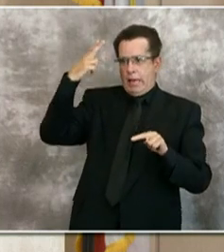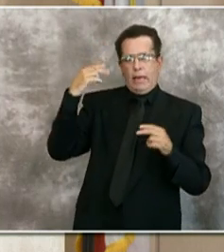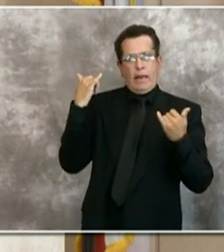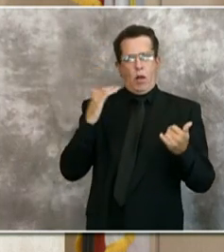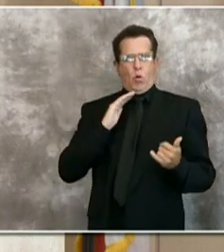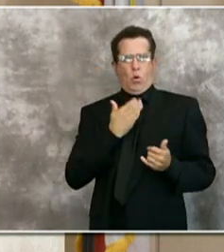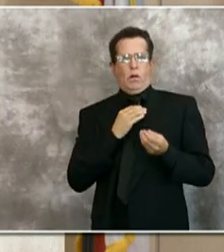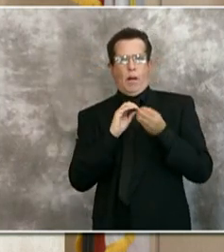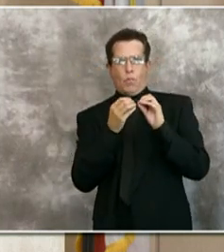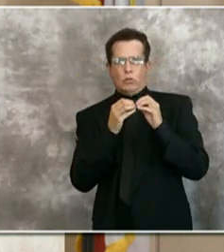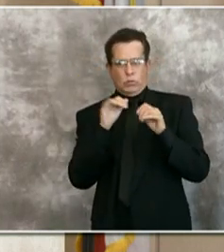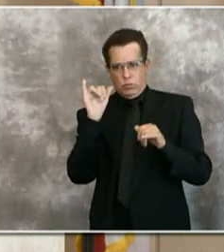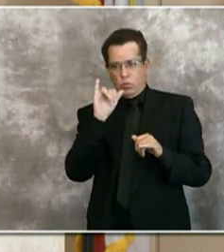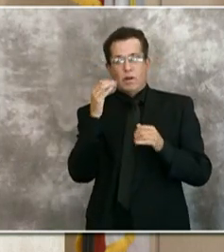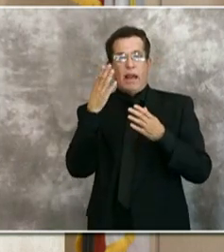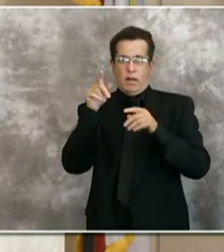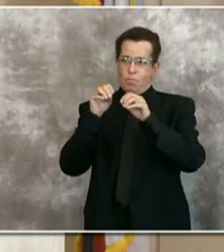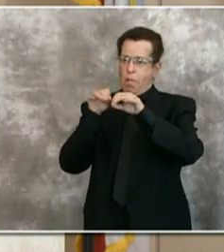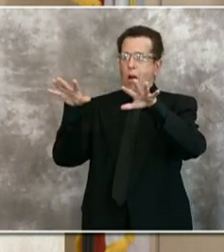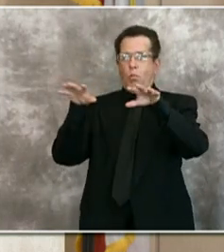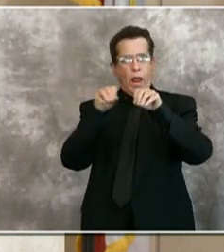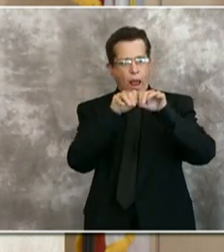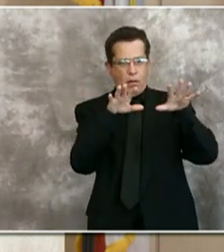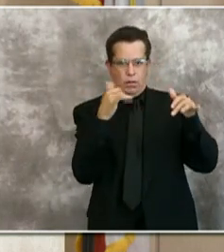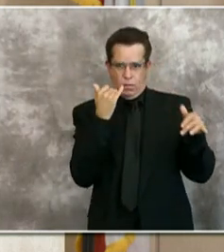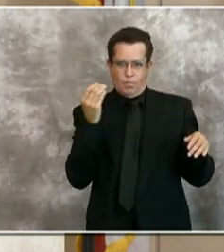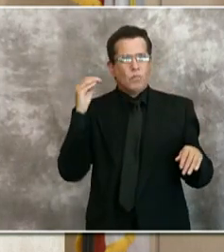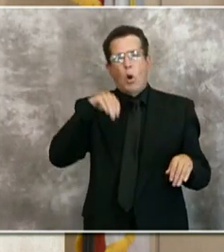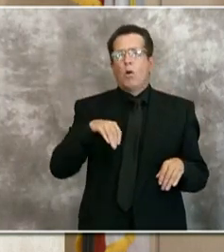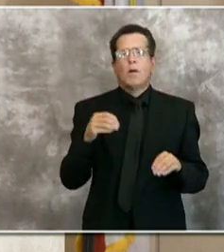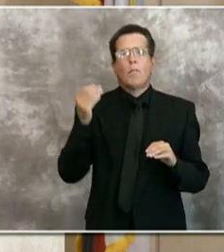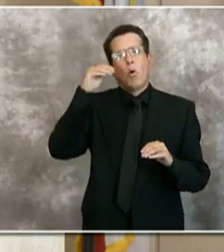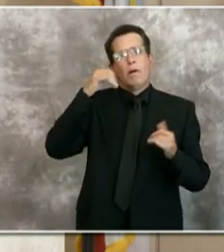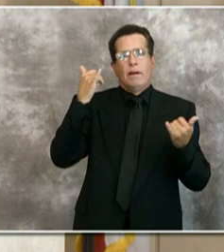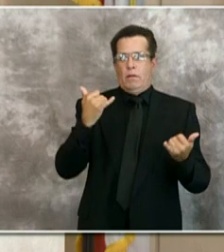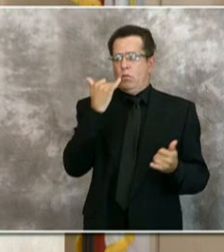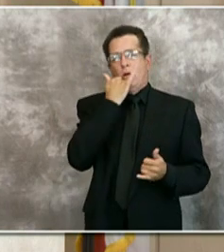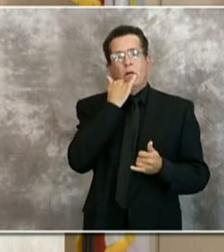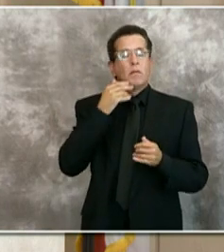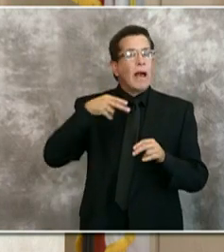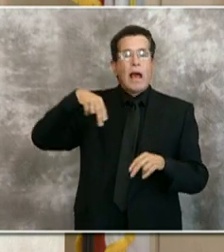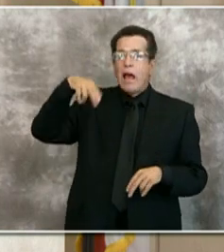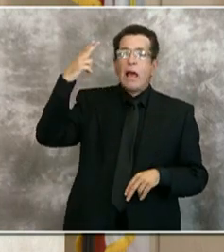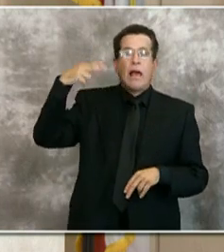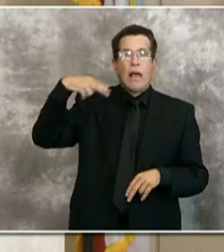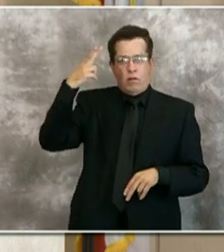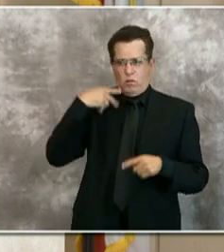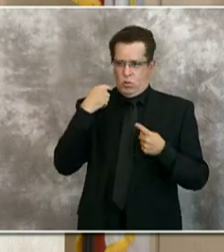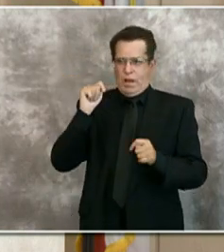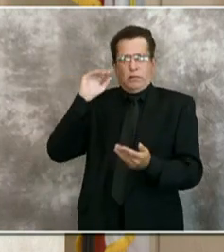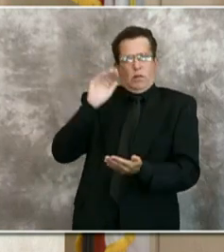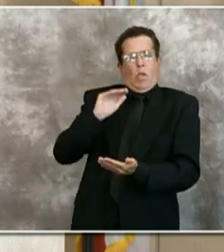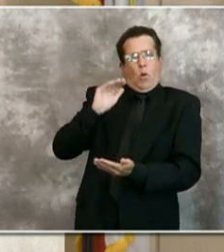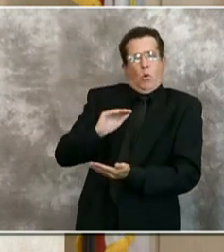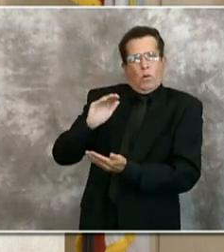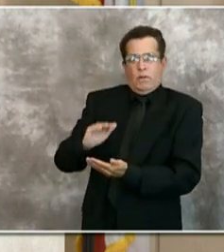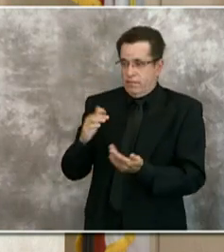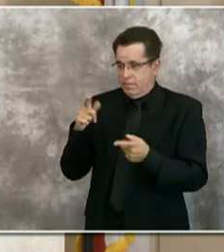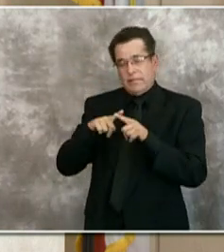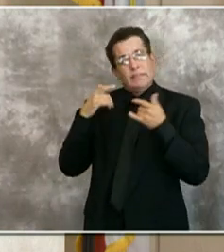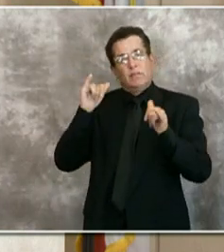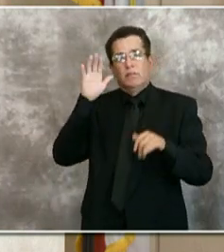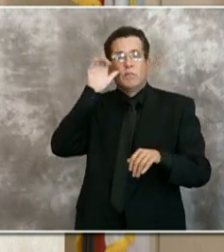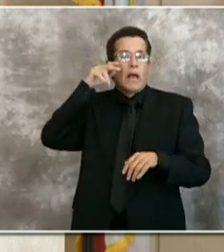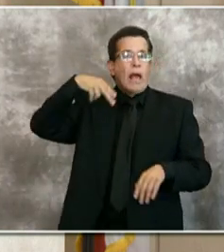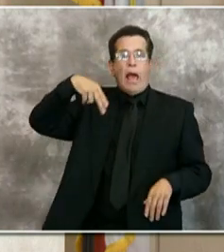case numbers and our numbers around community outbreaks went in the wrong direction and are continuing to go in the wrong